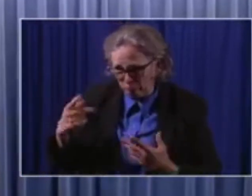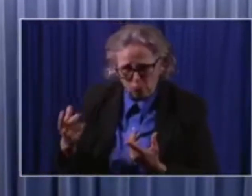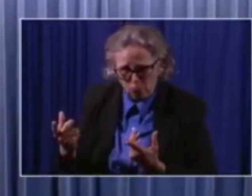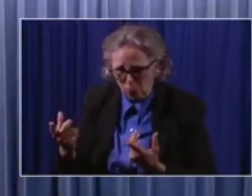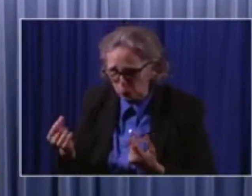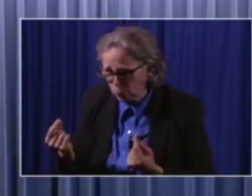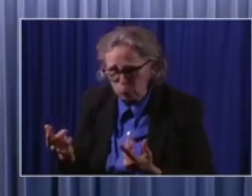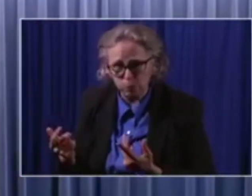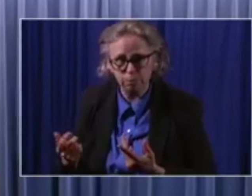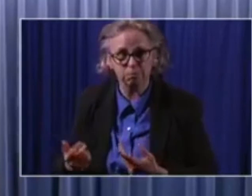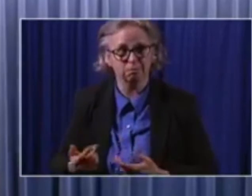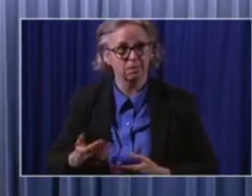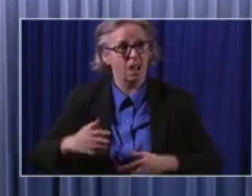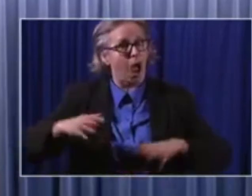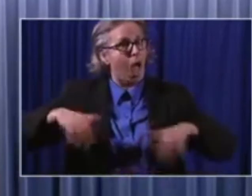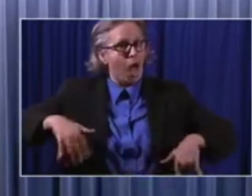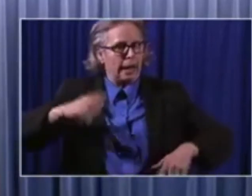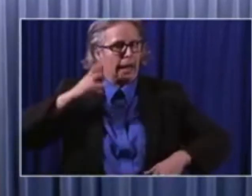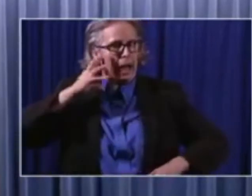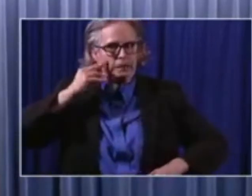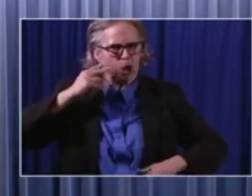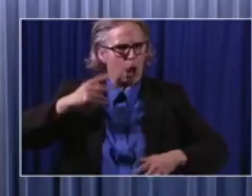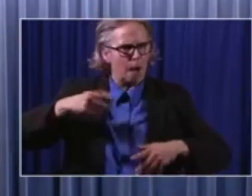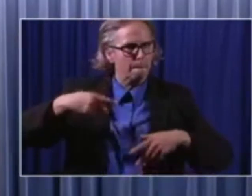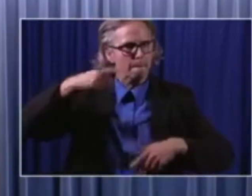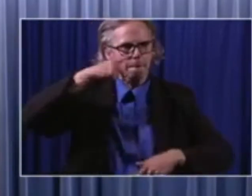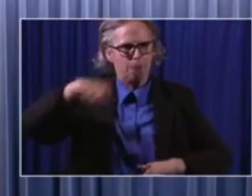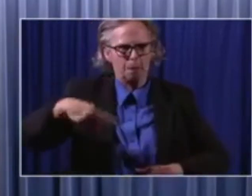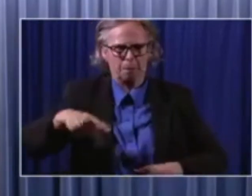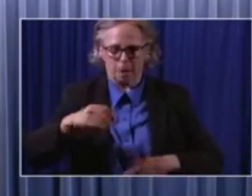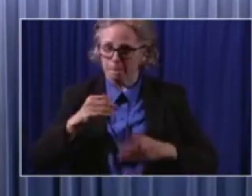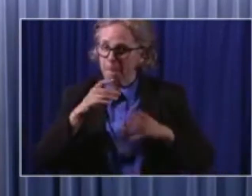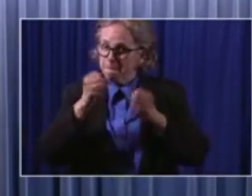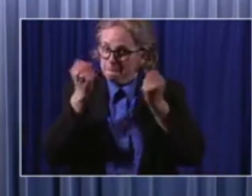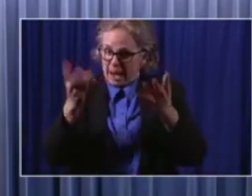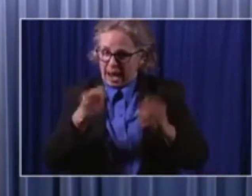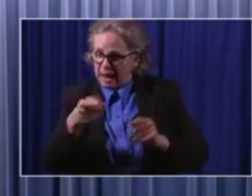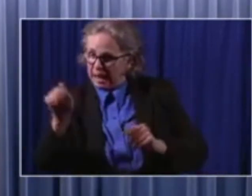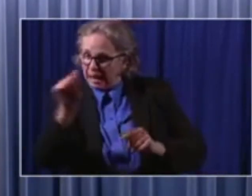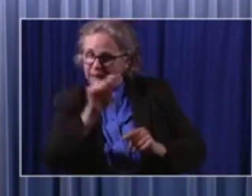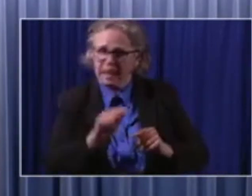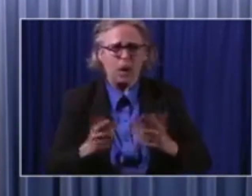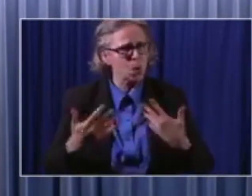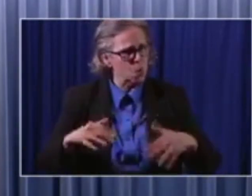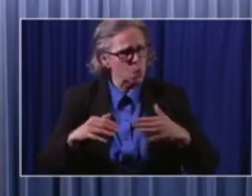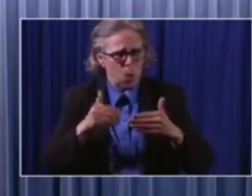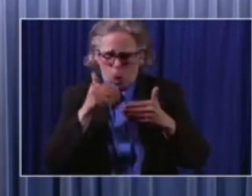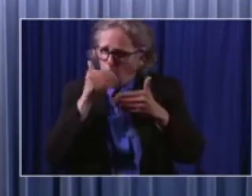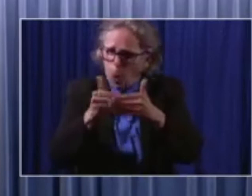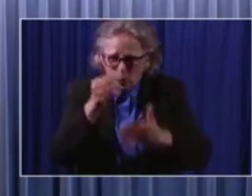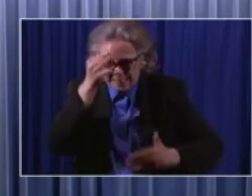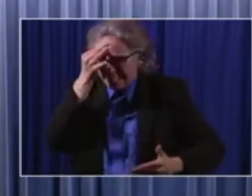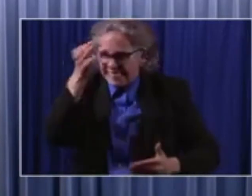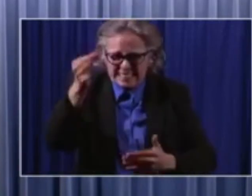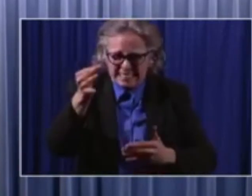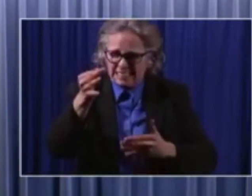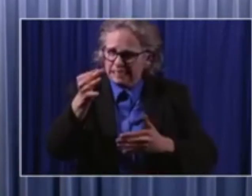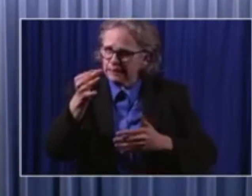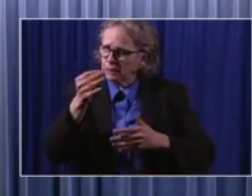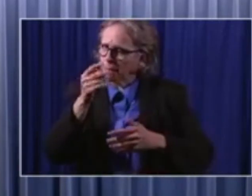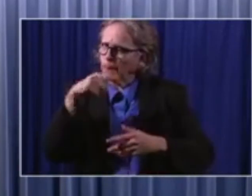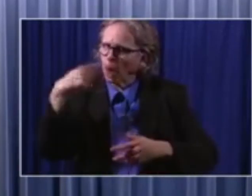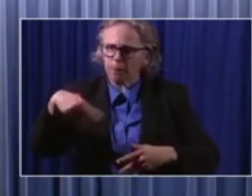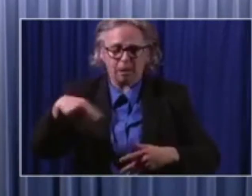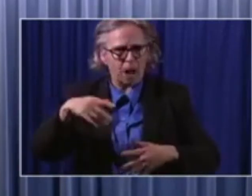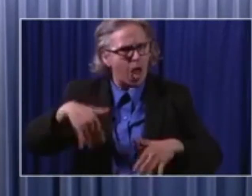haven't had that experience yet. We've had a couple of counties that have been flagged for potentially moving to purple. I think